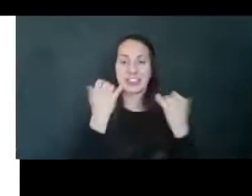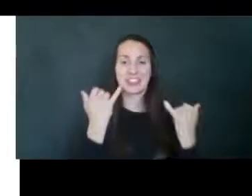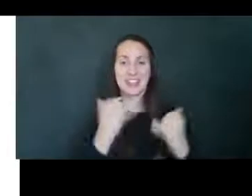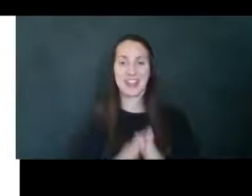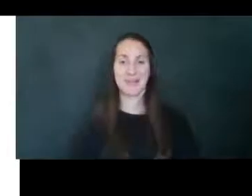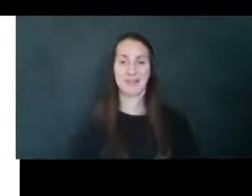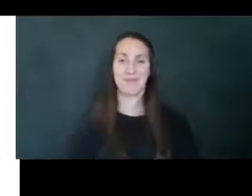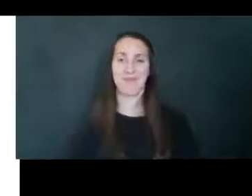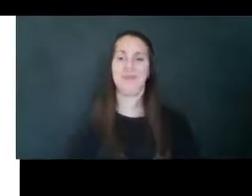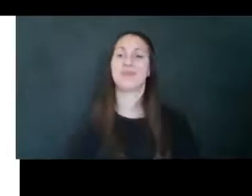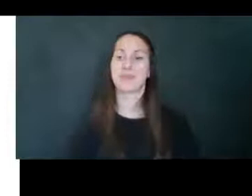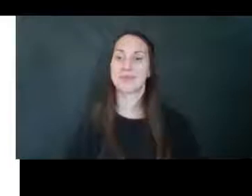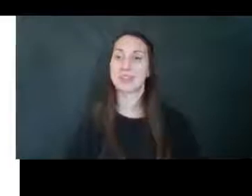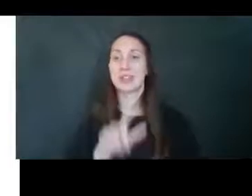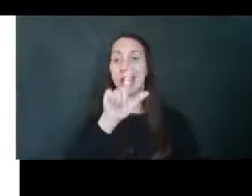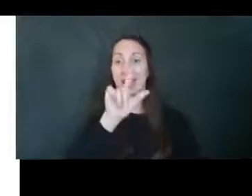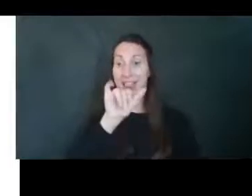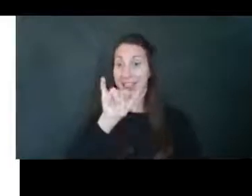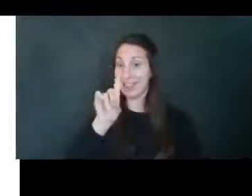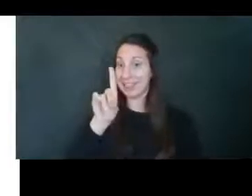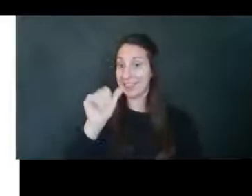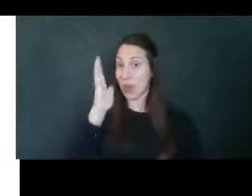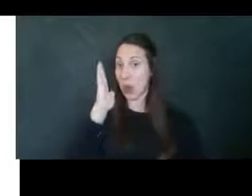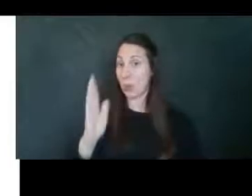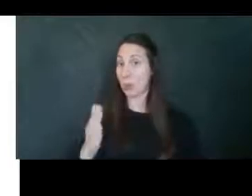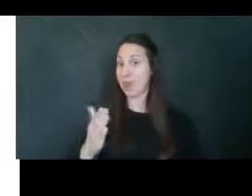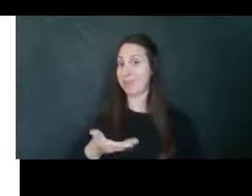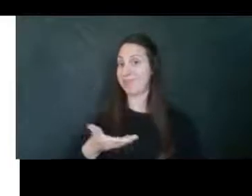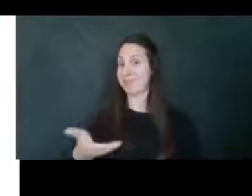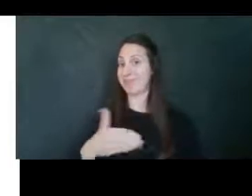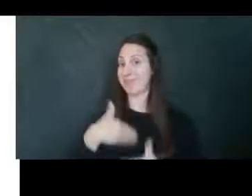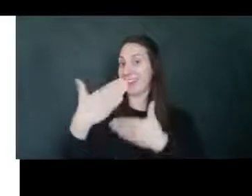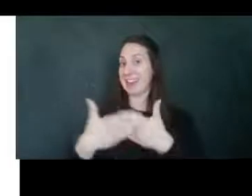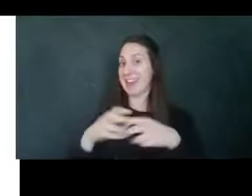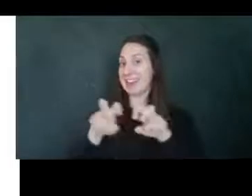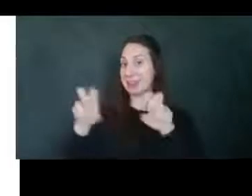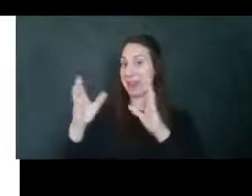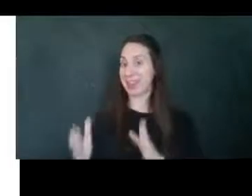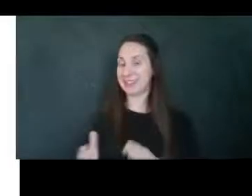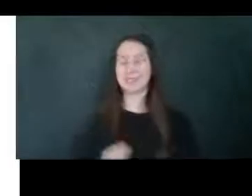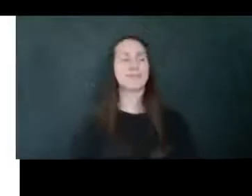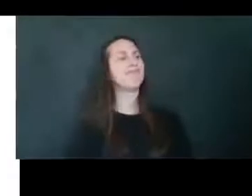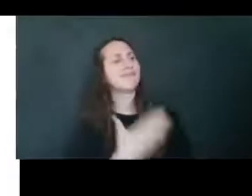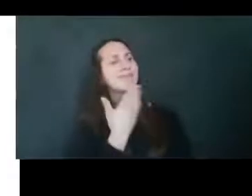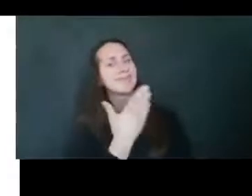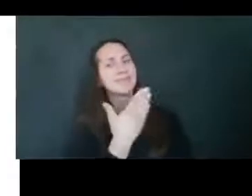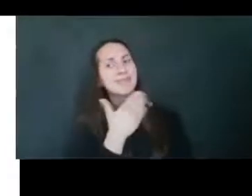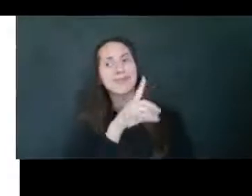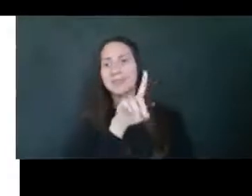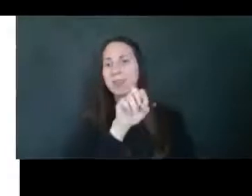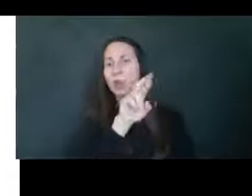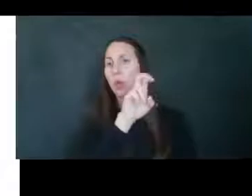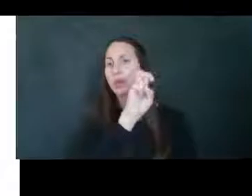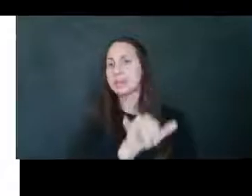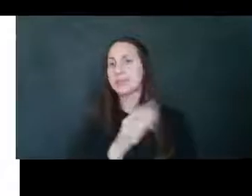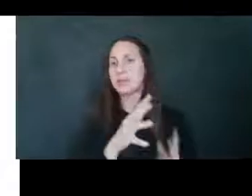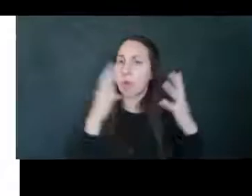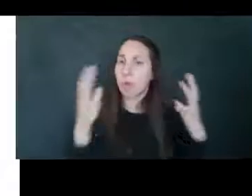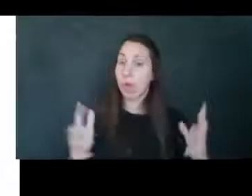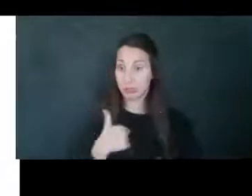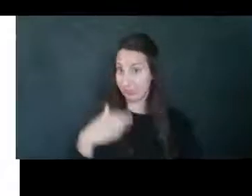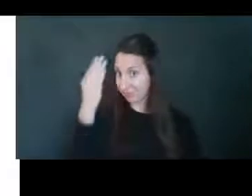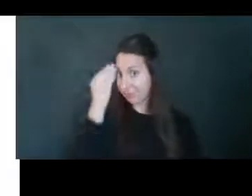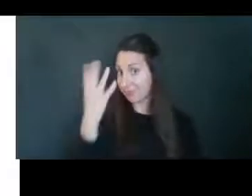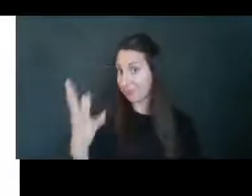to introduce our next panelist. Thank you, Dorsey, so much. And I can tell you from the chat in the chat